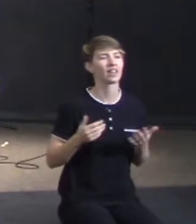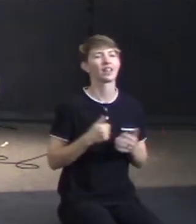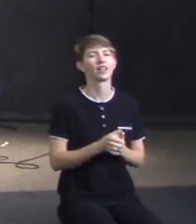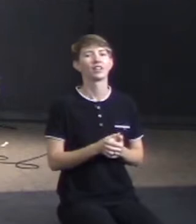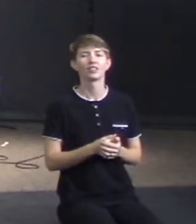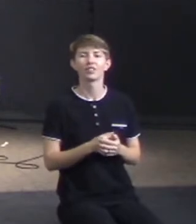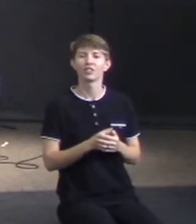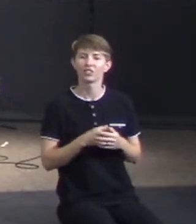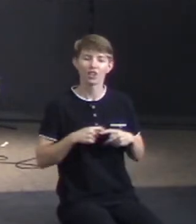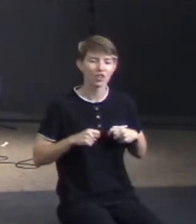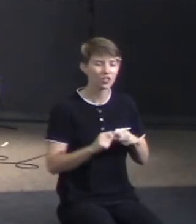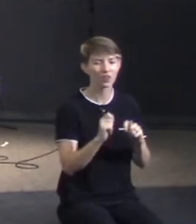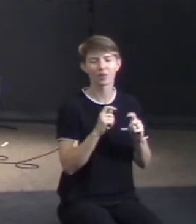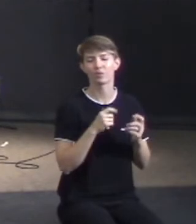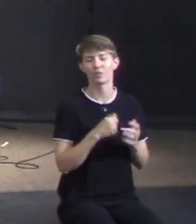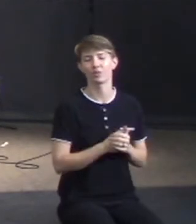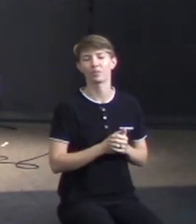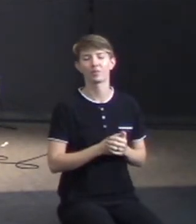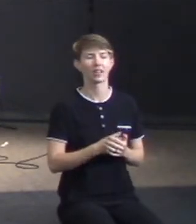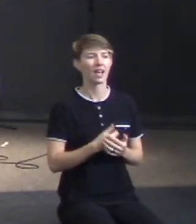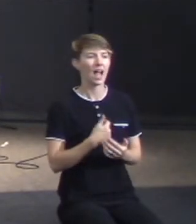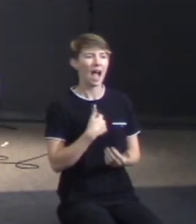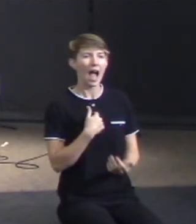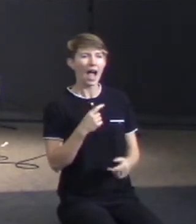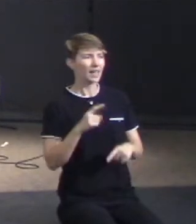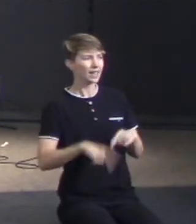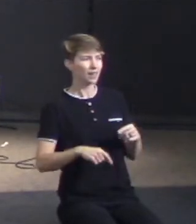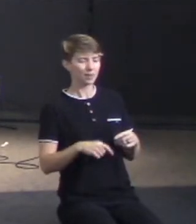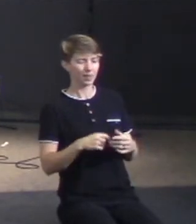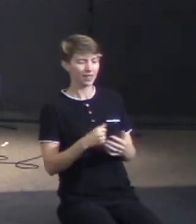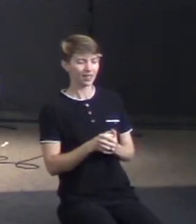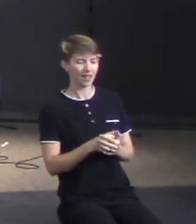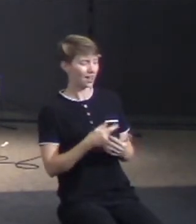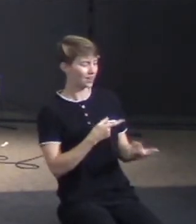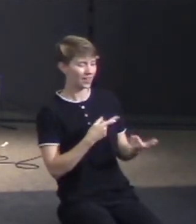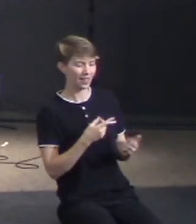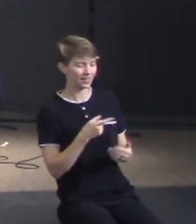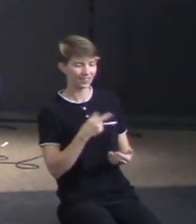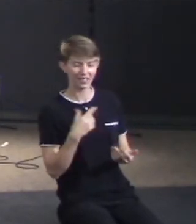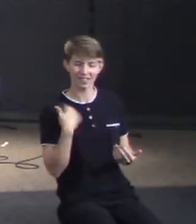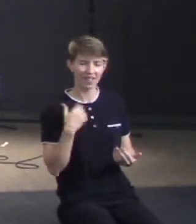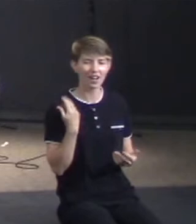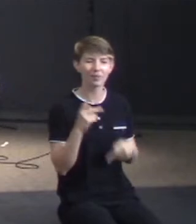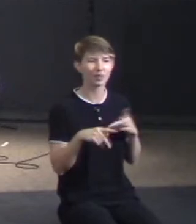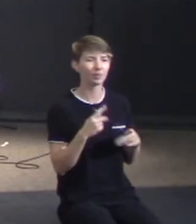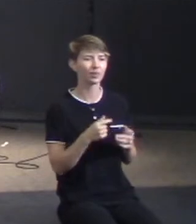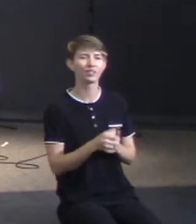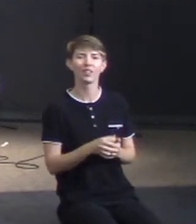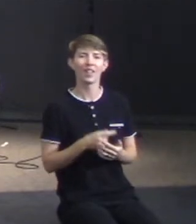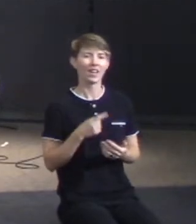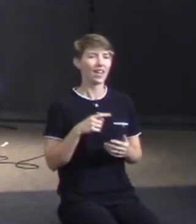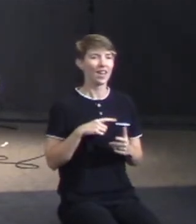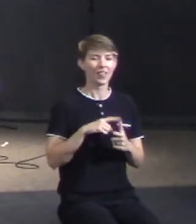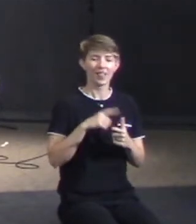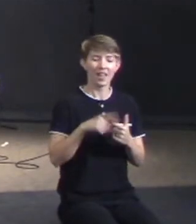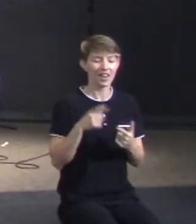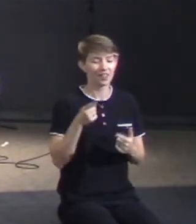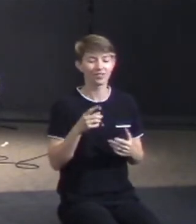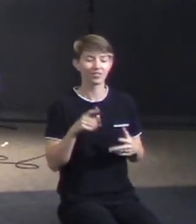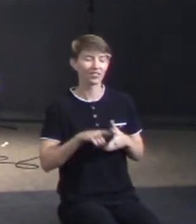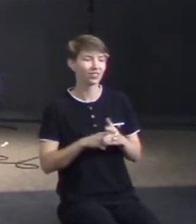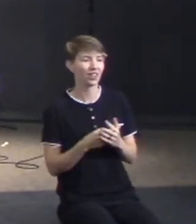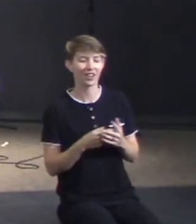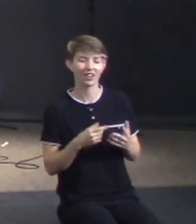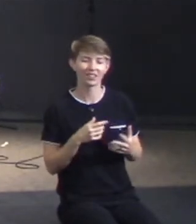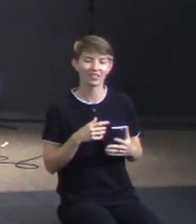you know, and again, you start to go, well, man, I can't be outdone by these young people. And so you start getting into it a little bit more. And they were just